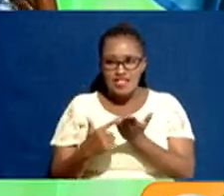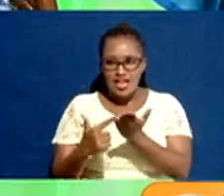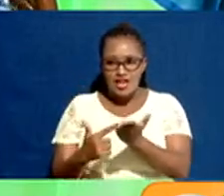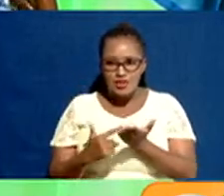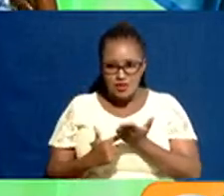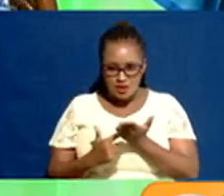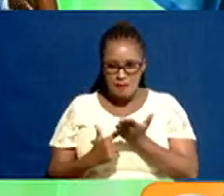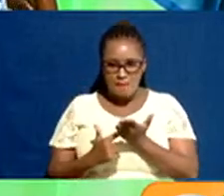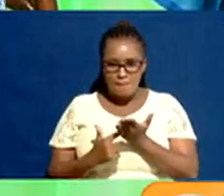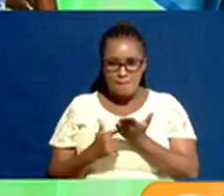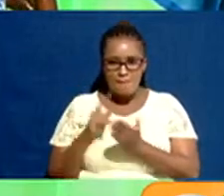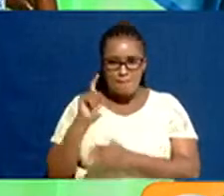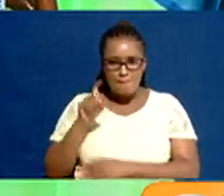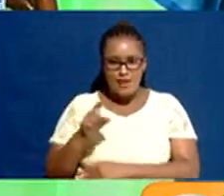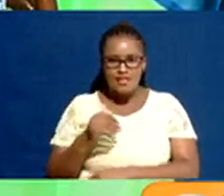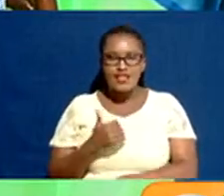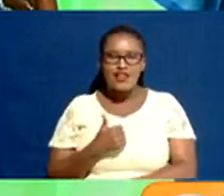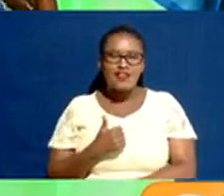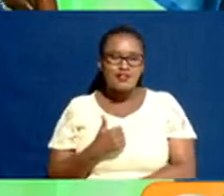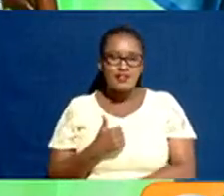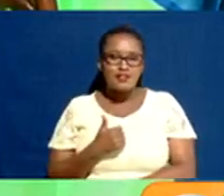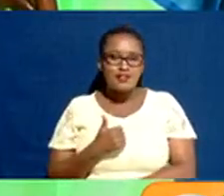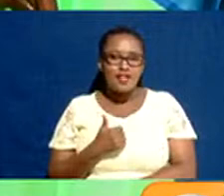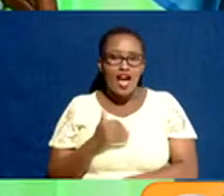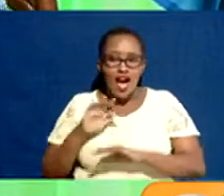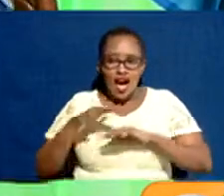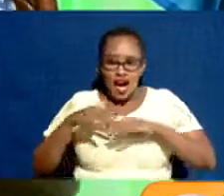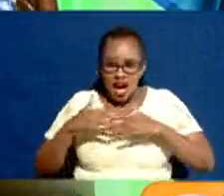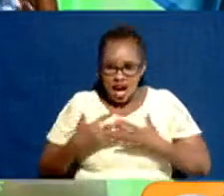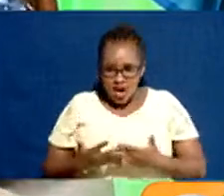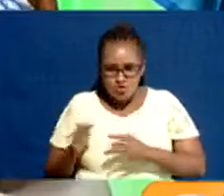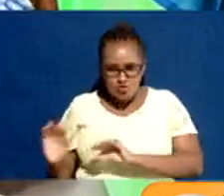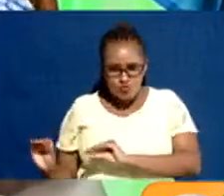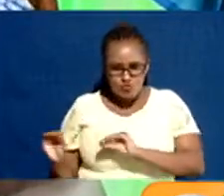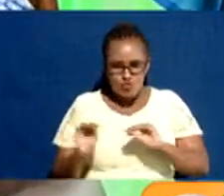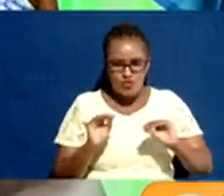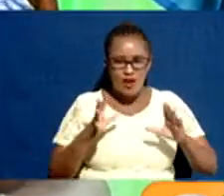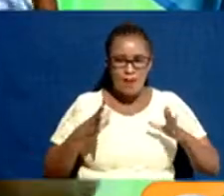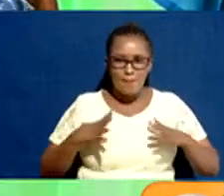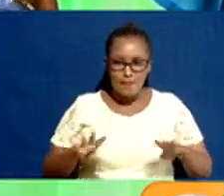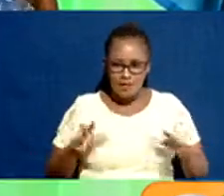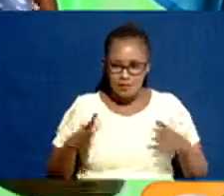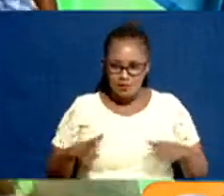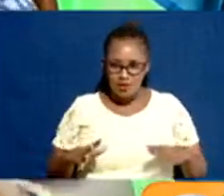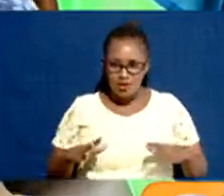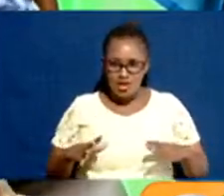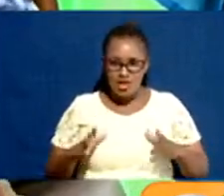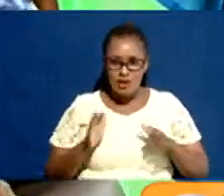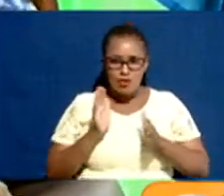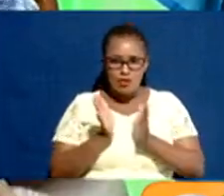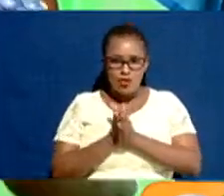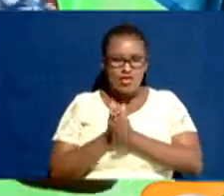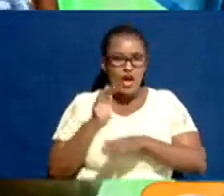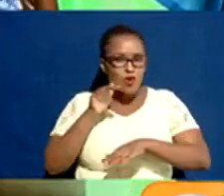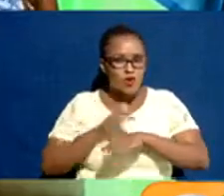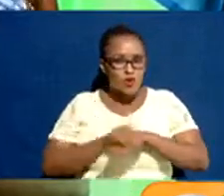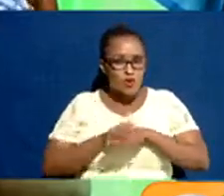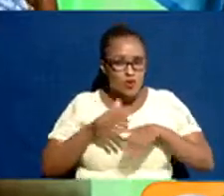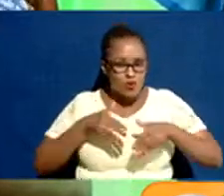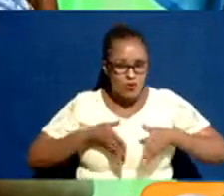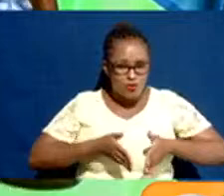be arrived at on how to evict people in an orderly manner so